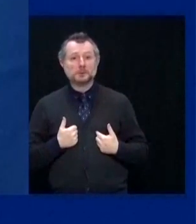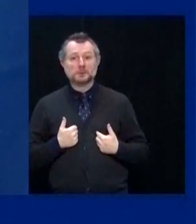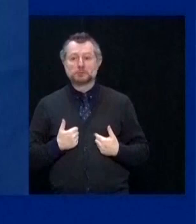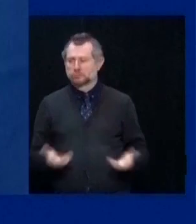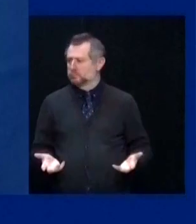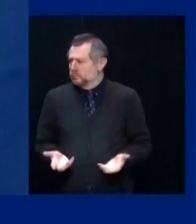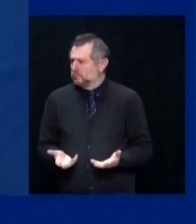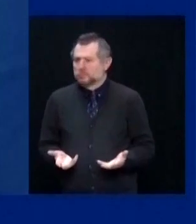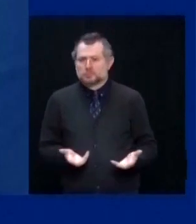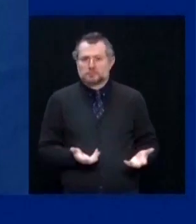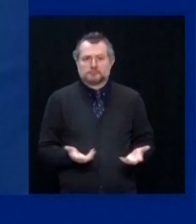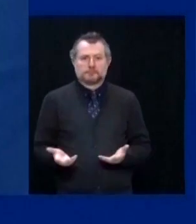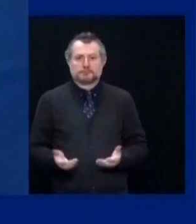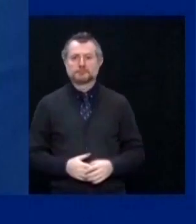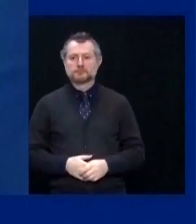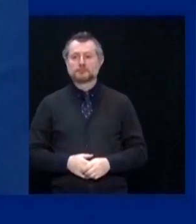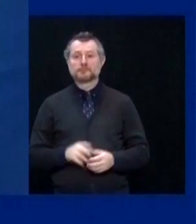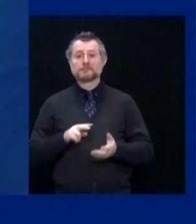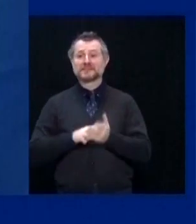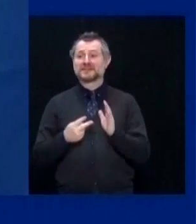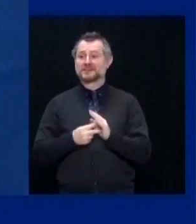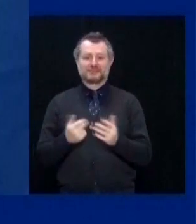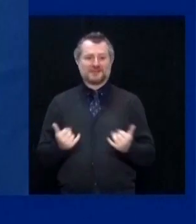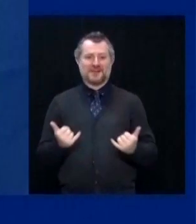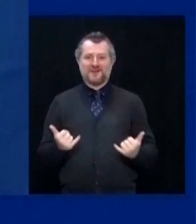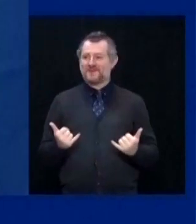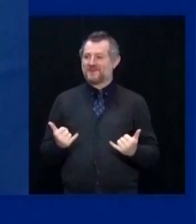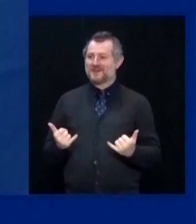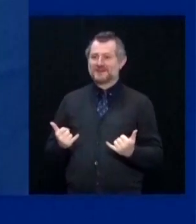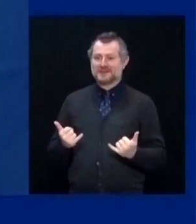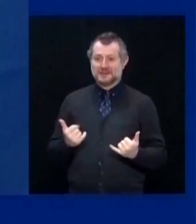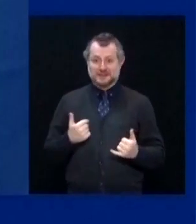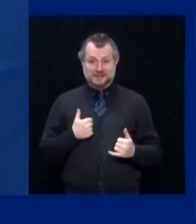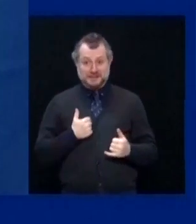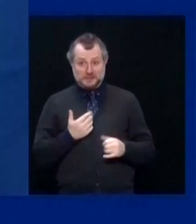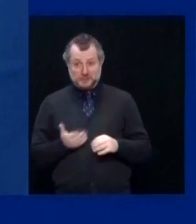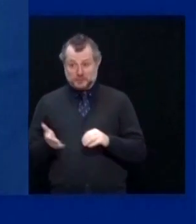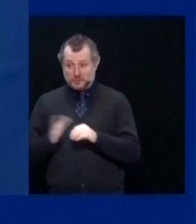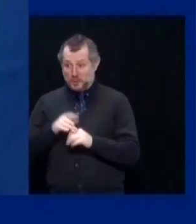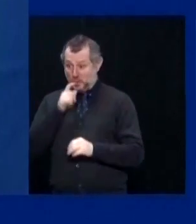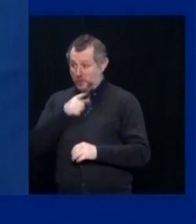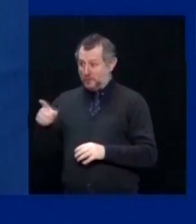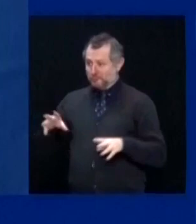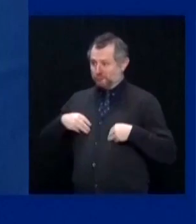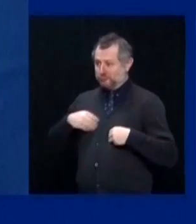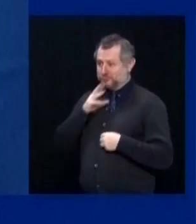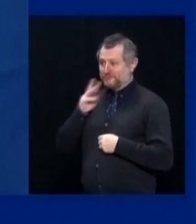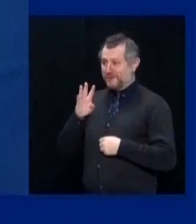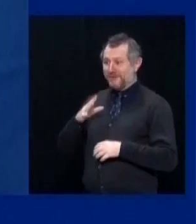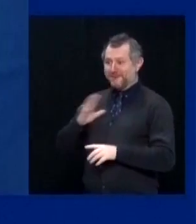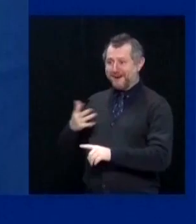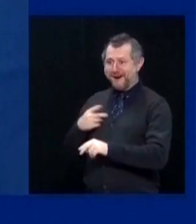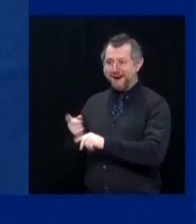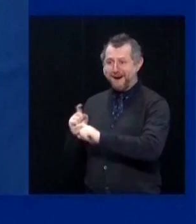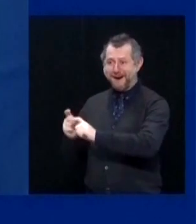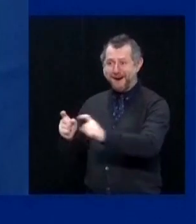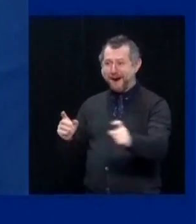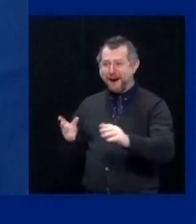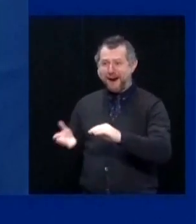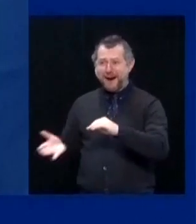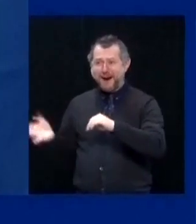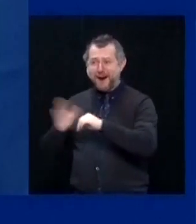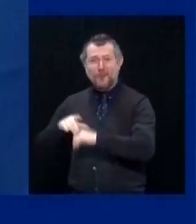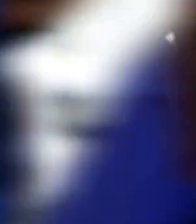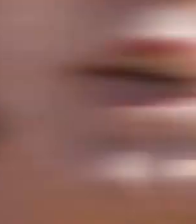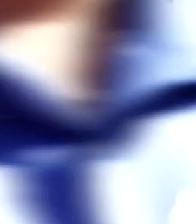And in the meantime, there was a dramatic increase in the eligibility. Though Cuomo disputed de Blasio's prediction that the city would run